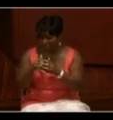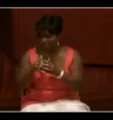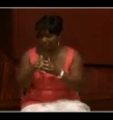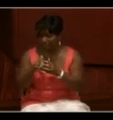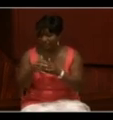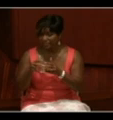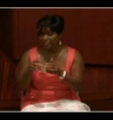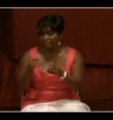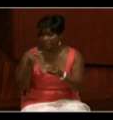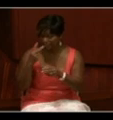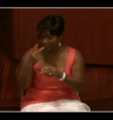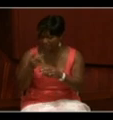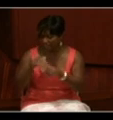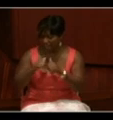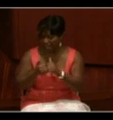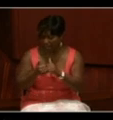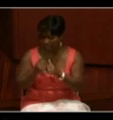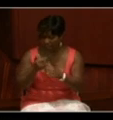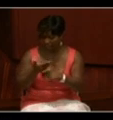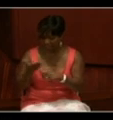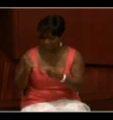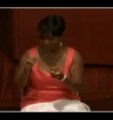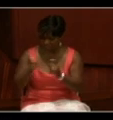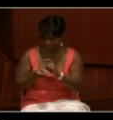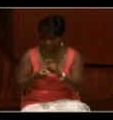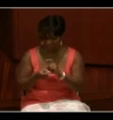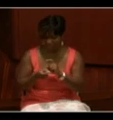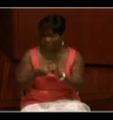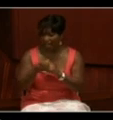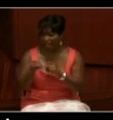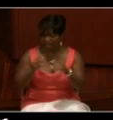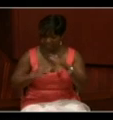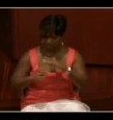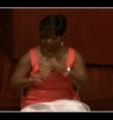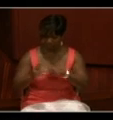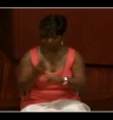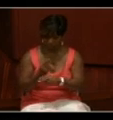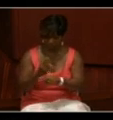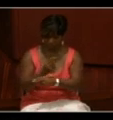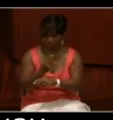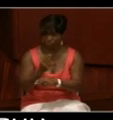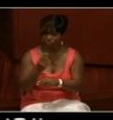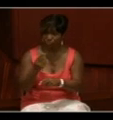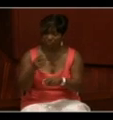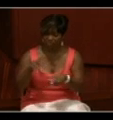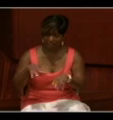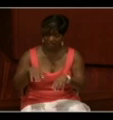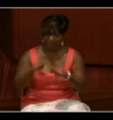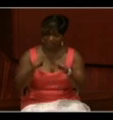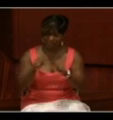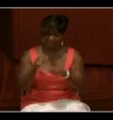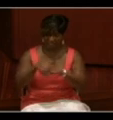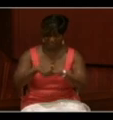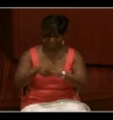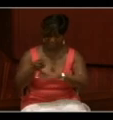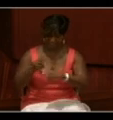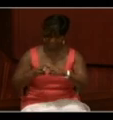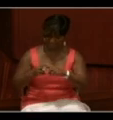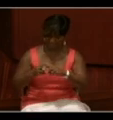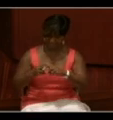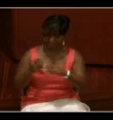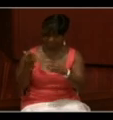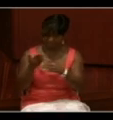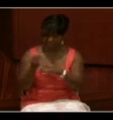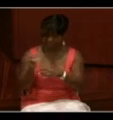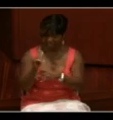clothing styles might have changed or as an immigrant began to use an adopted English name. Files like